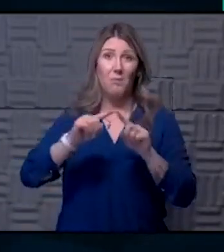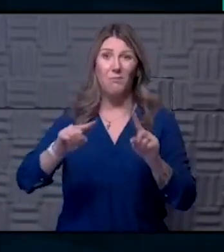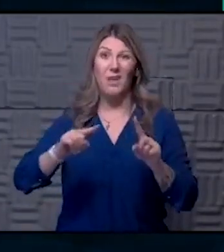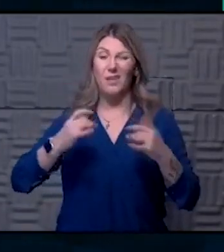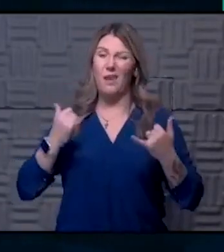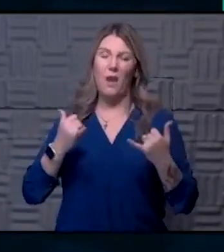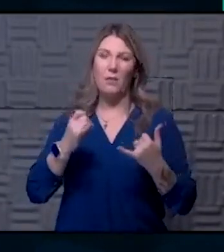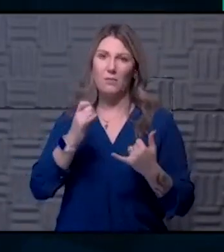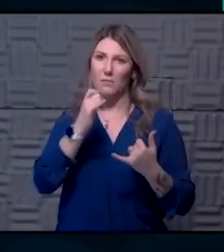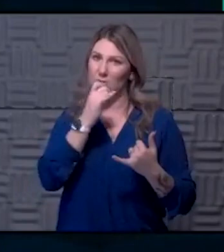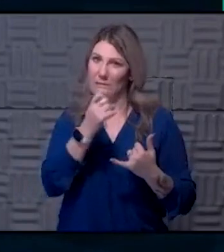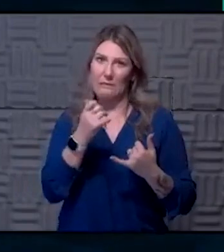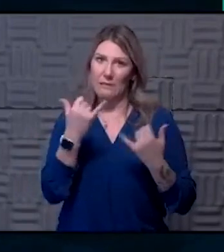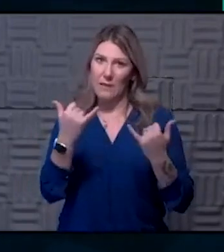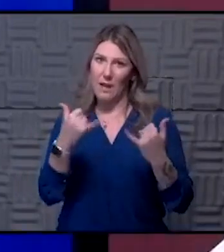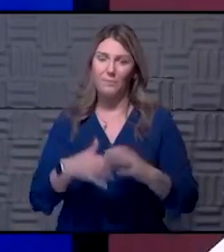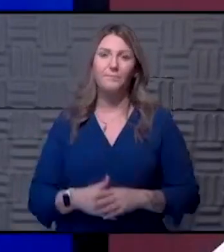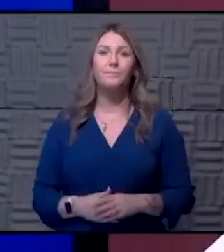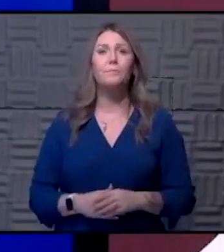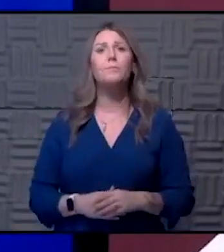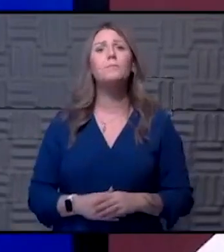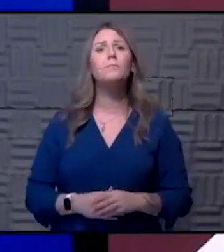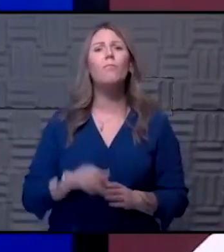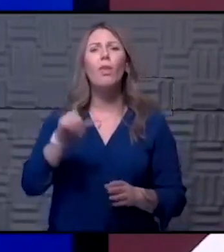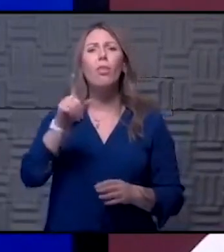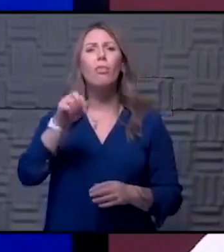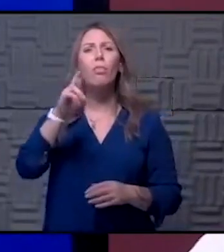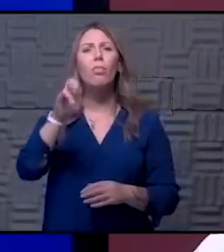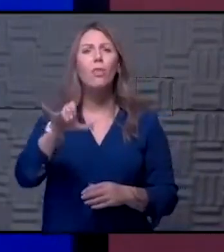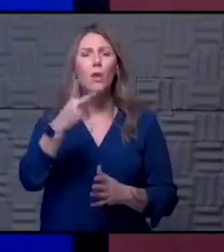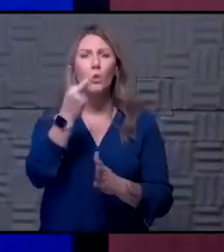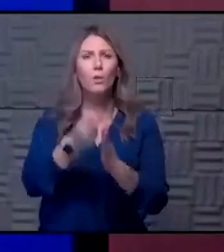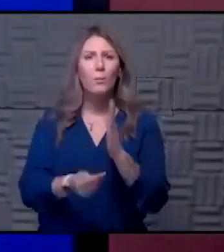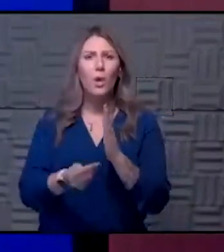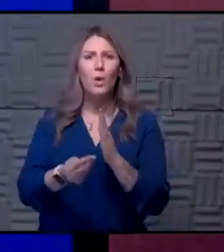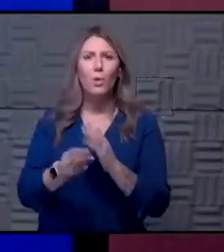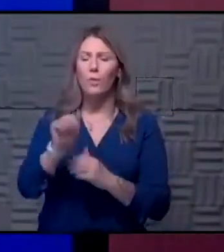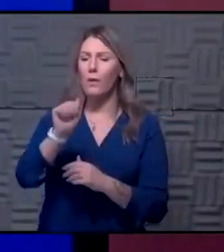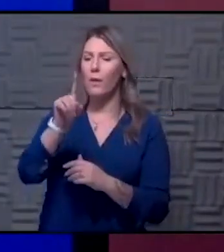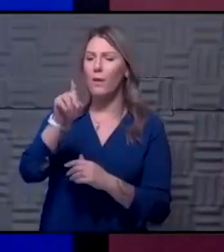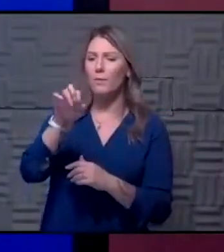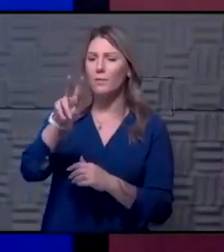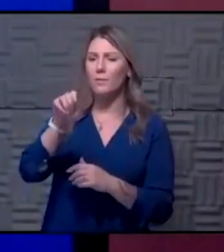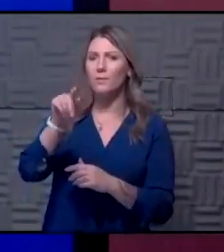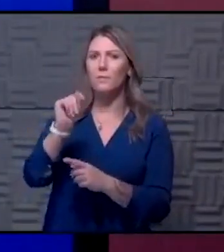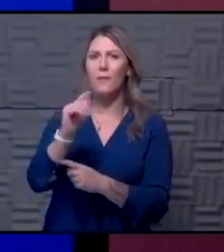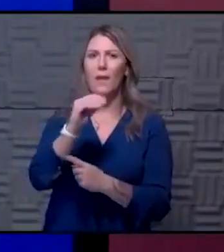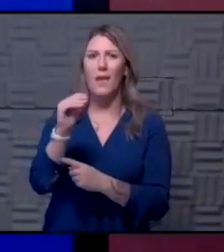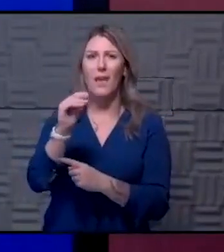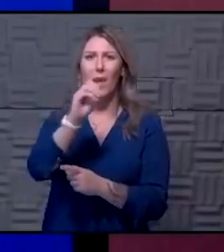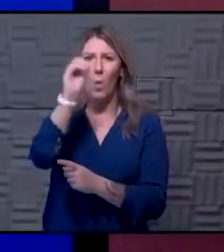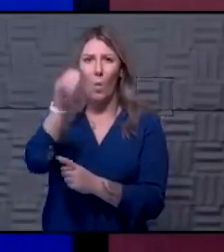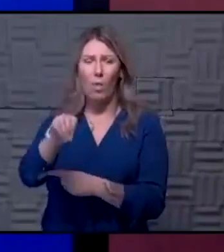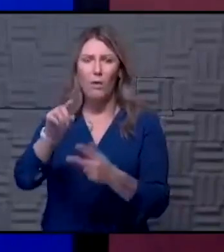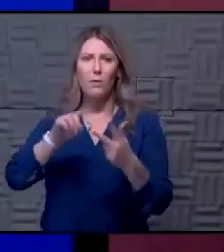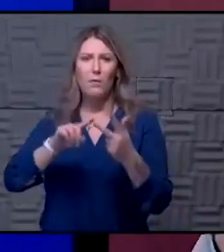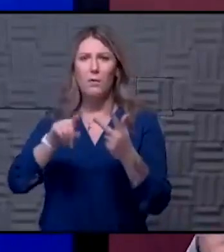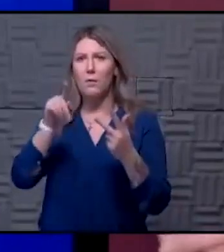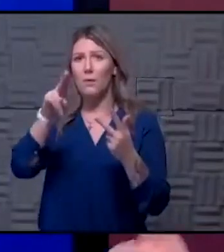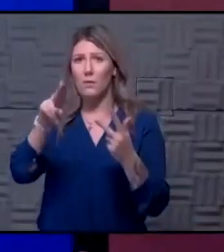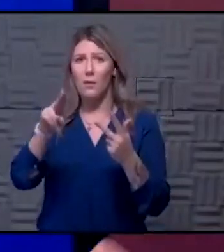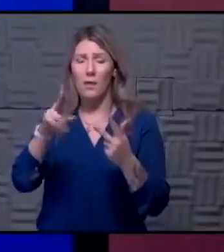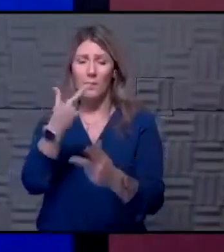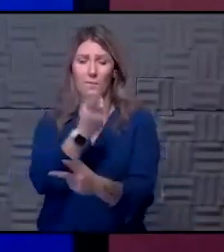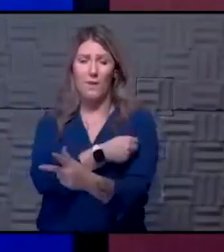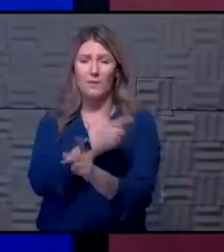the Operation Safe. And Larry, I think both Advent and Olathe, for that matter, as well as KU, we're getting our